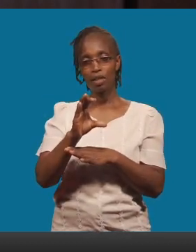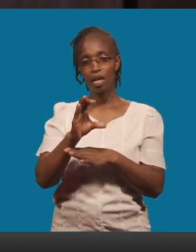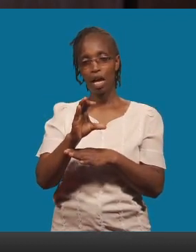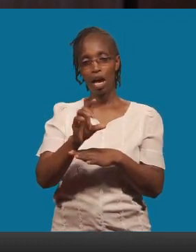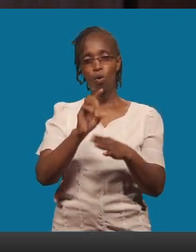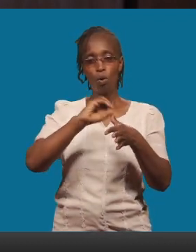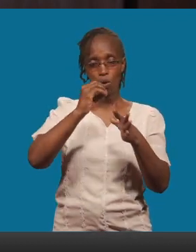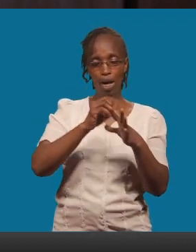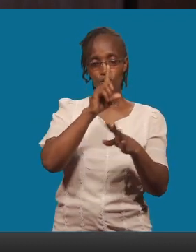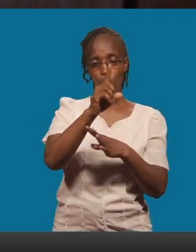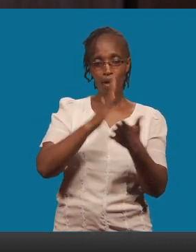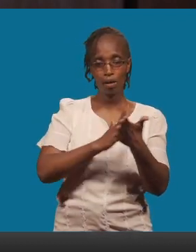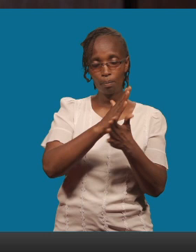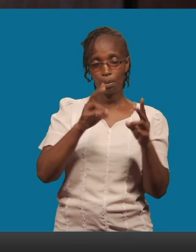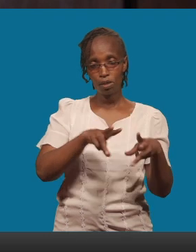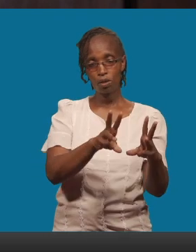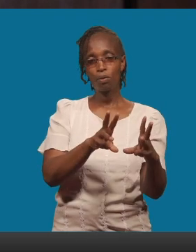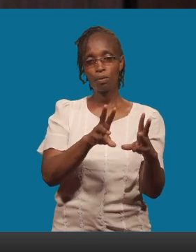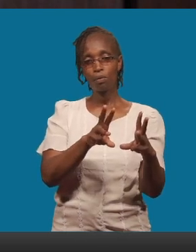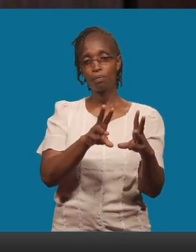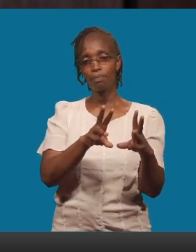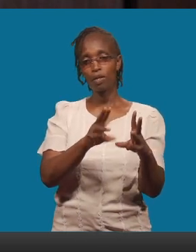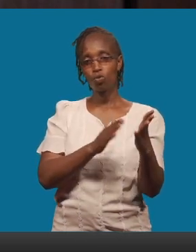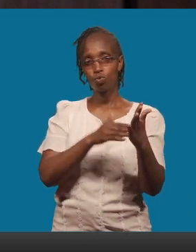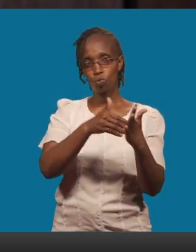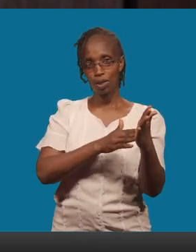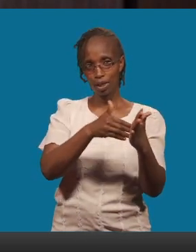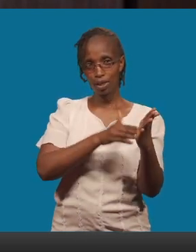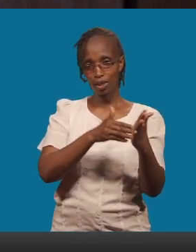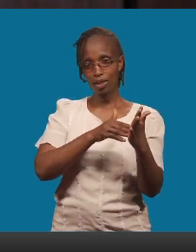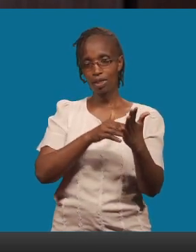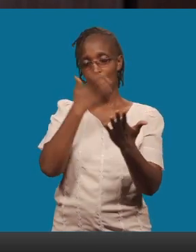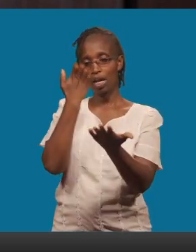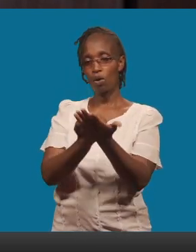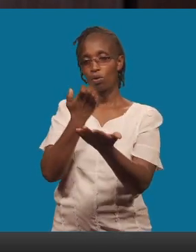one major way to awaken our sleeping economy.